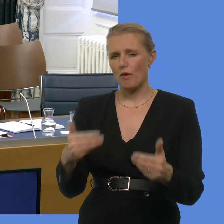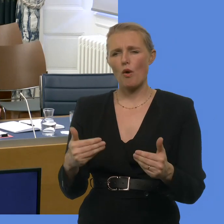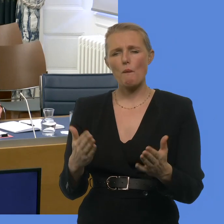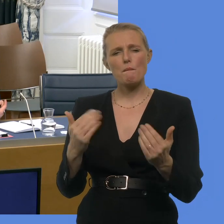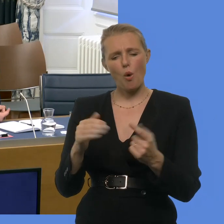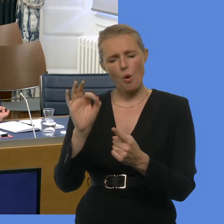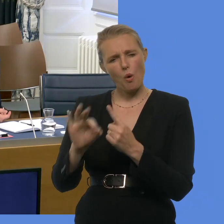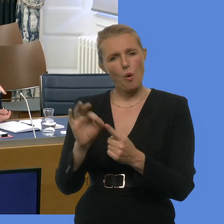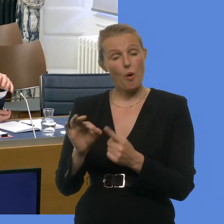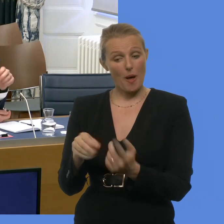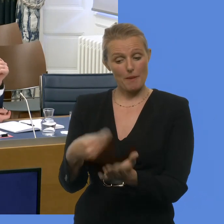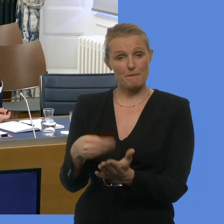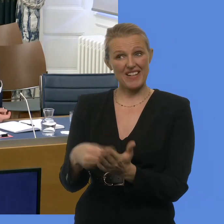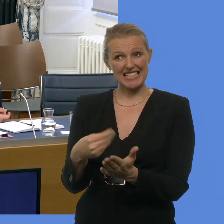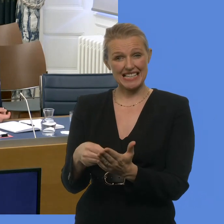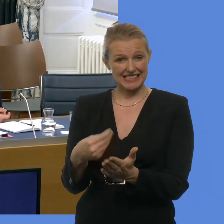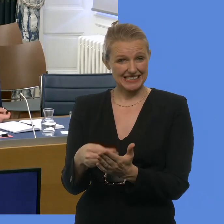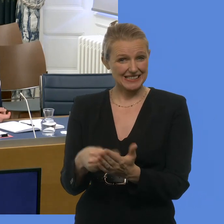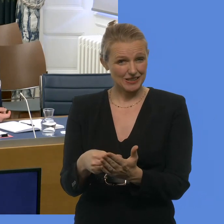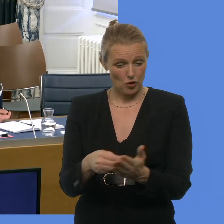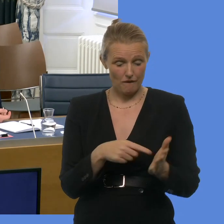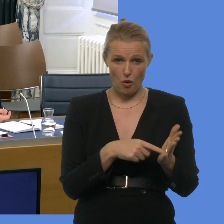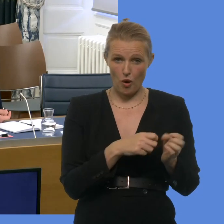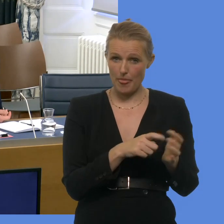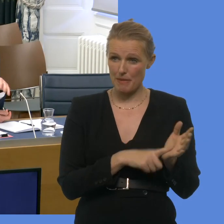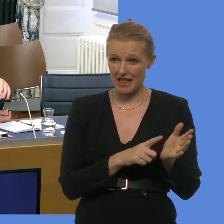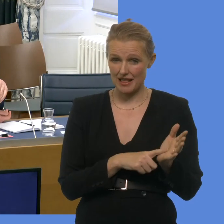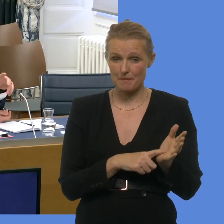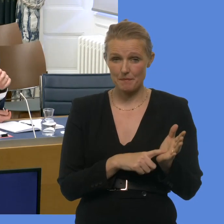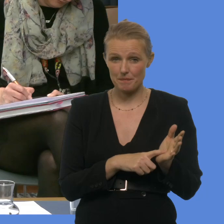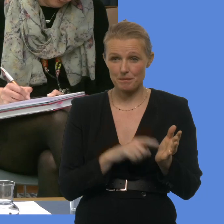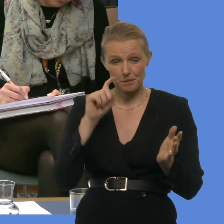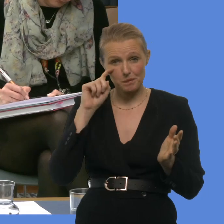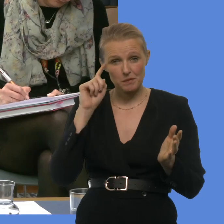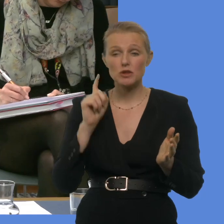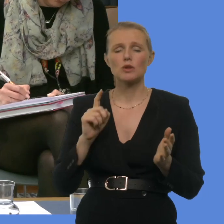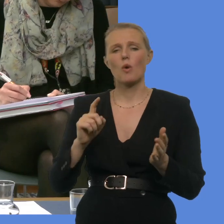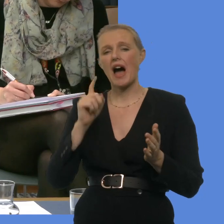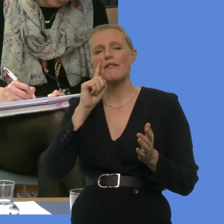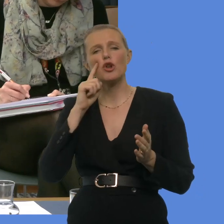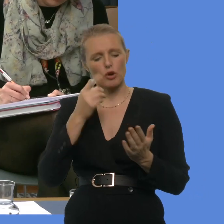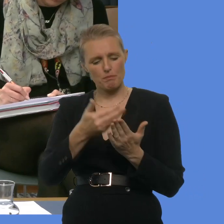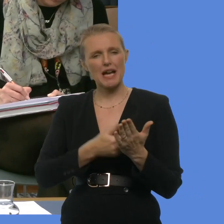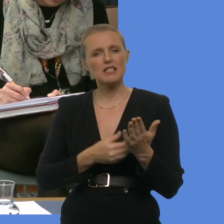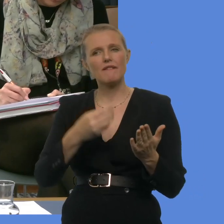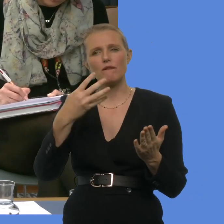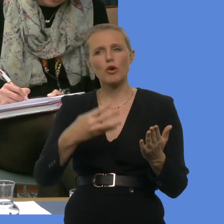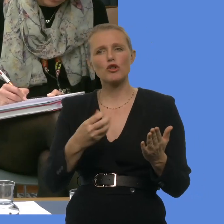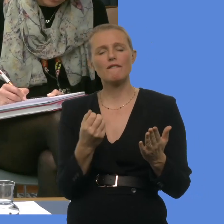the public purse implications of the bill, and the commentary on that begins on page 414 of your